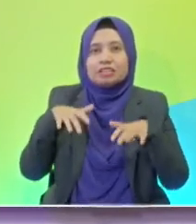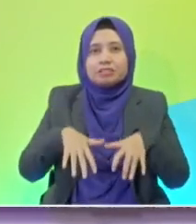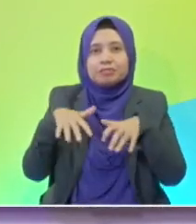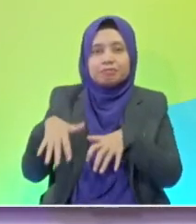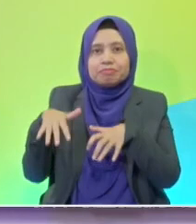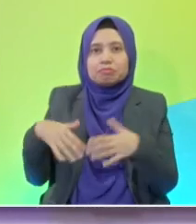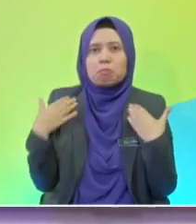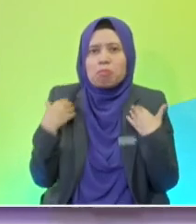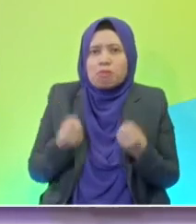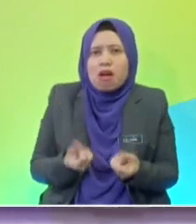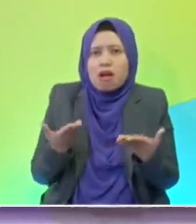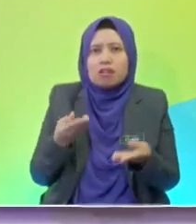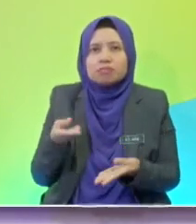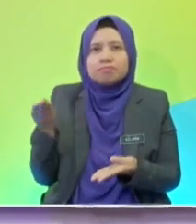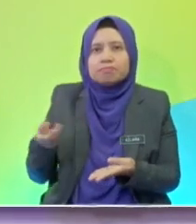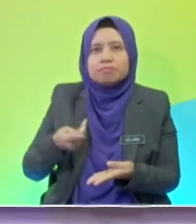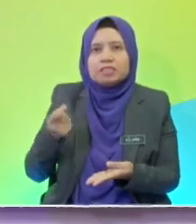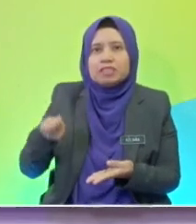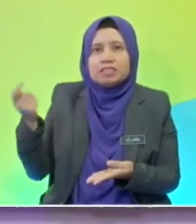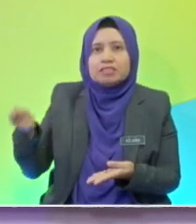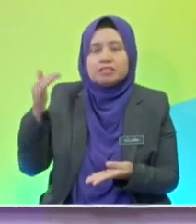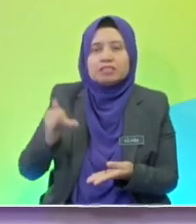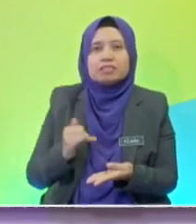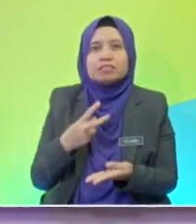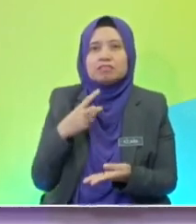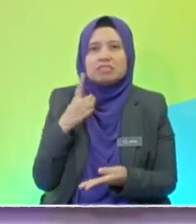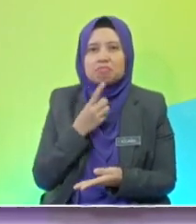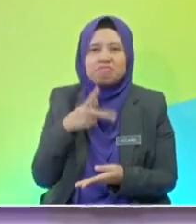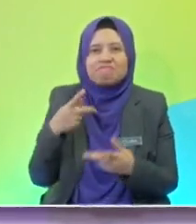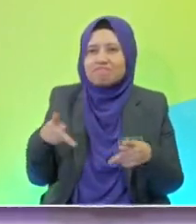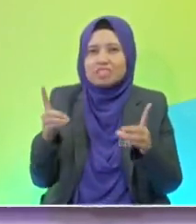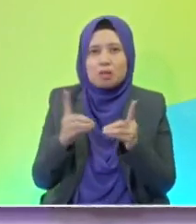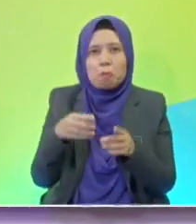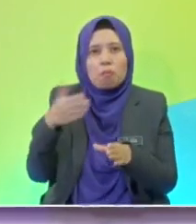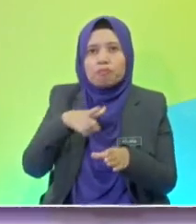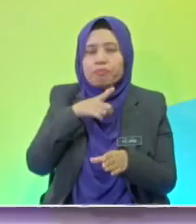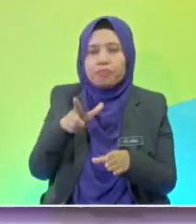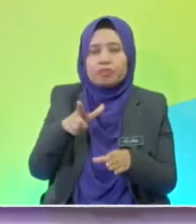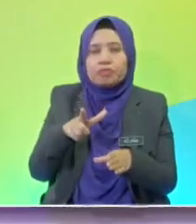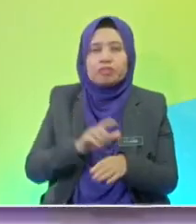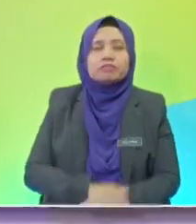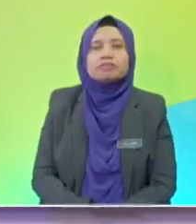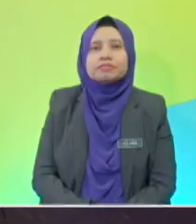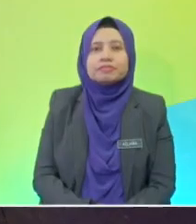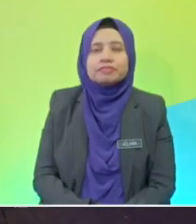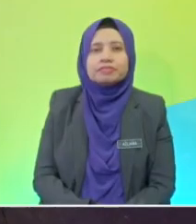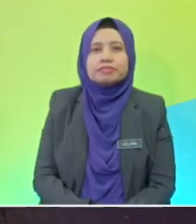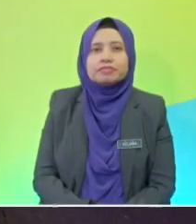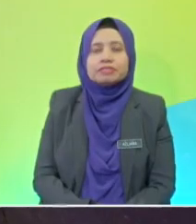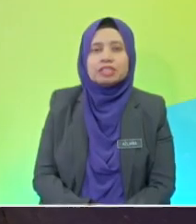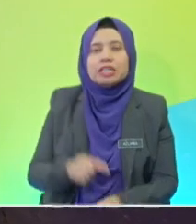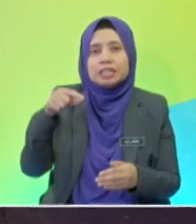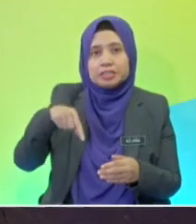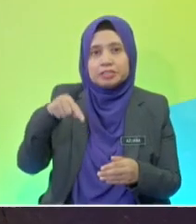so many amazing things during the gimmick, if you have noticed, pupils. So let's ask teacher, what do we have for this segment? Okay, for